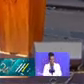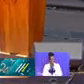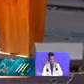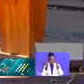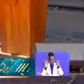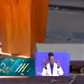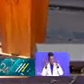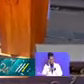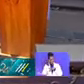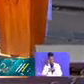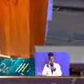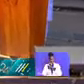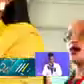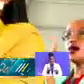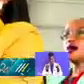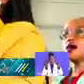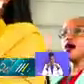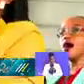these